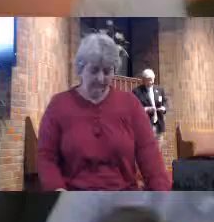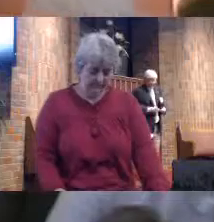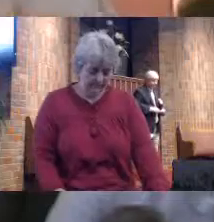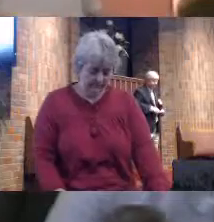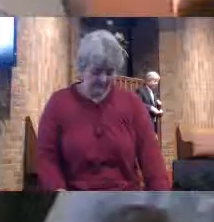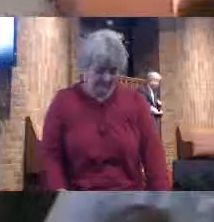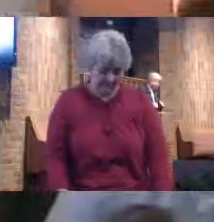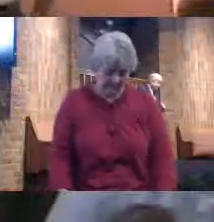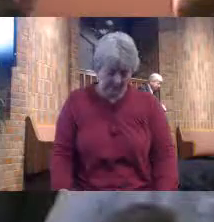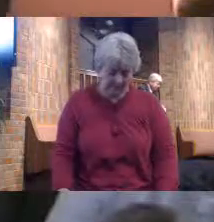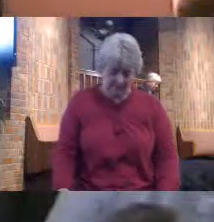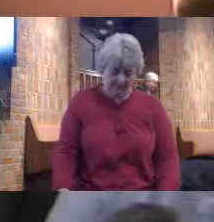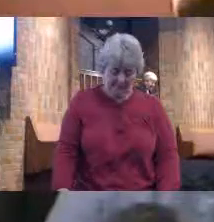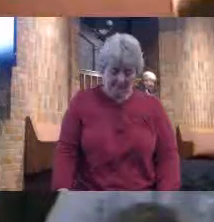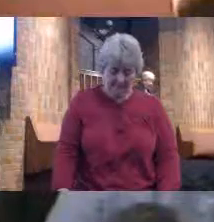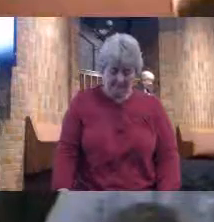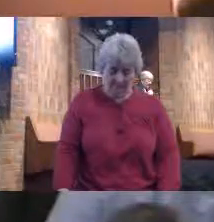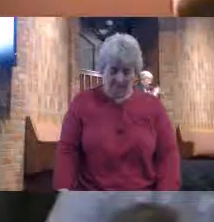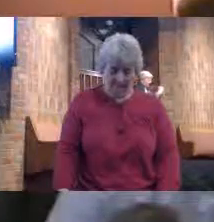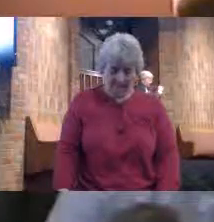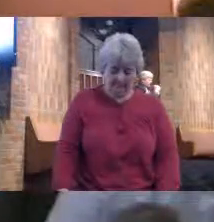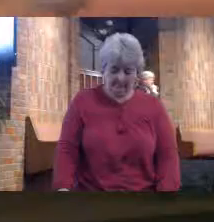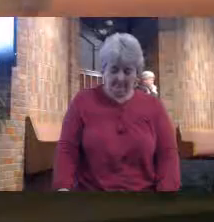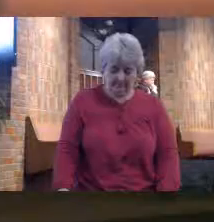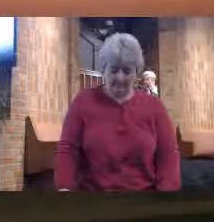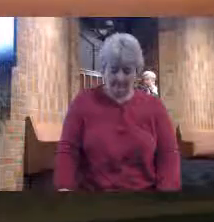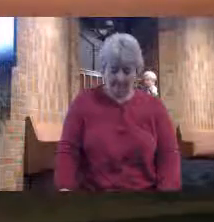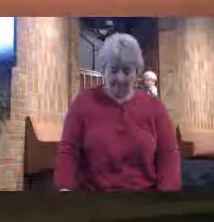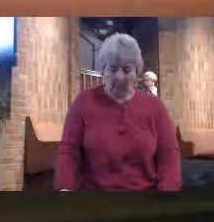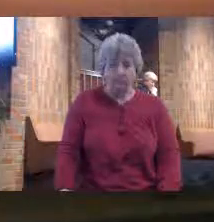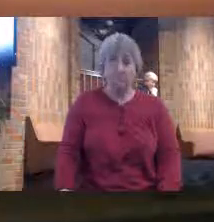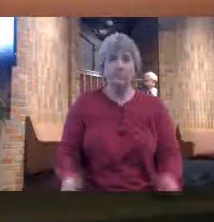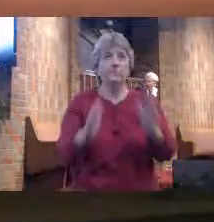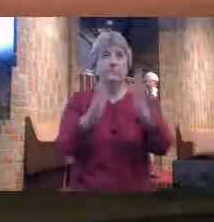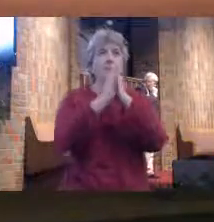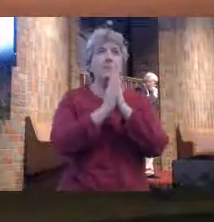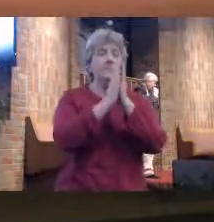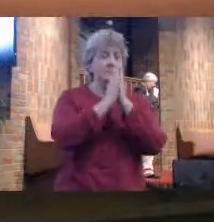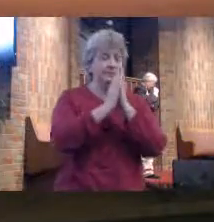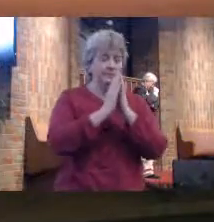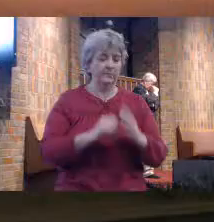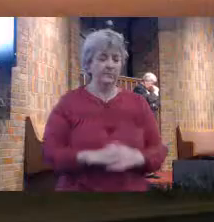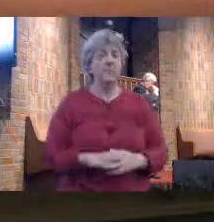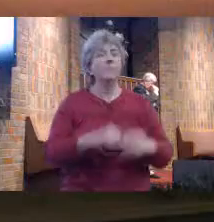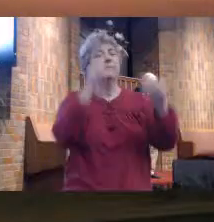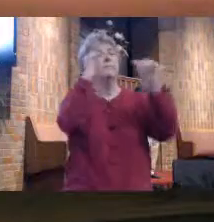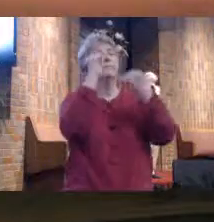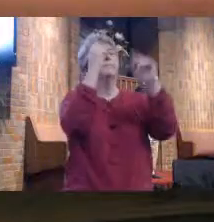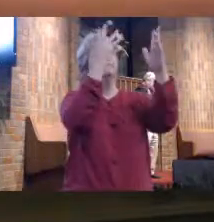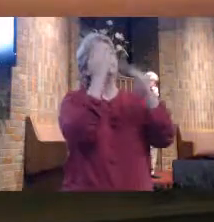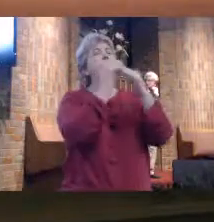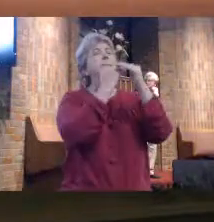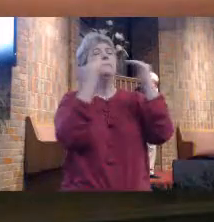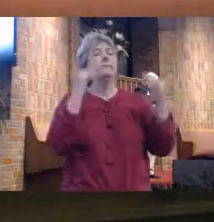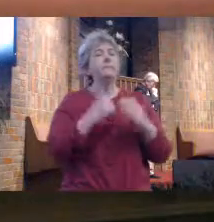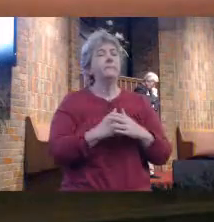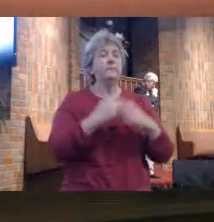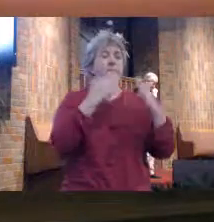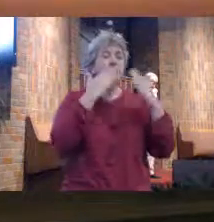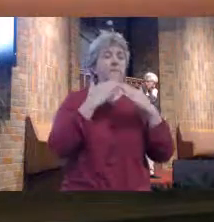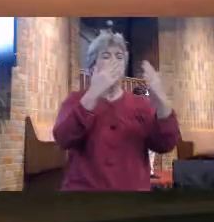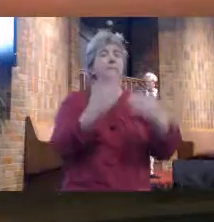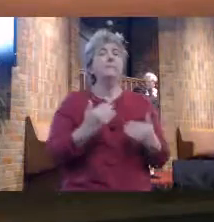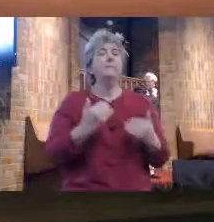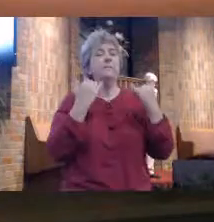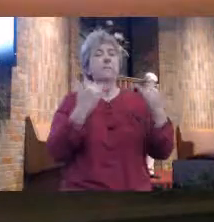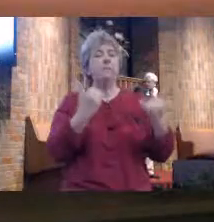Bow together. Dear Heavenly Father, we thank you for this day. We